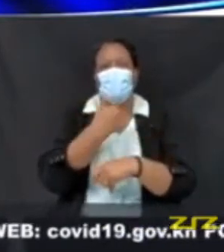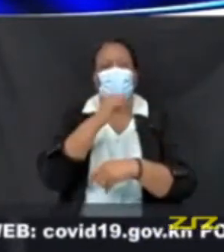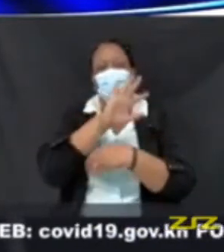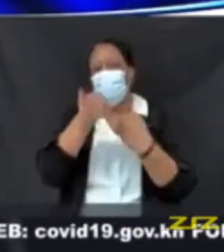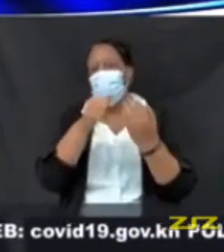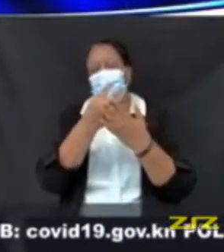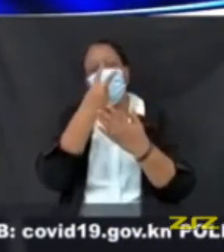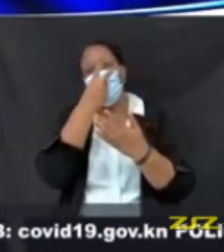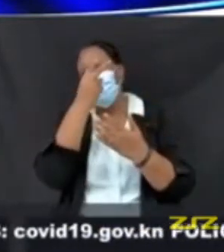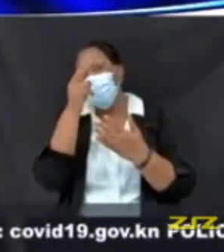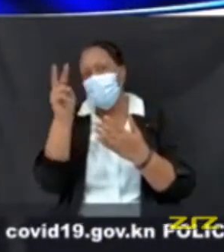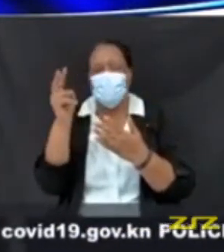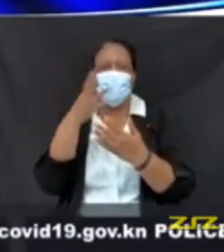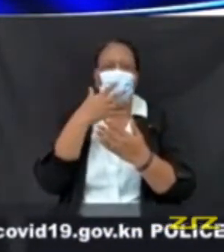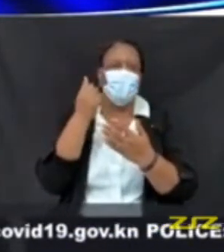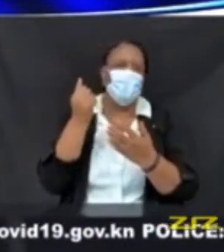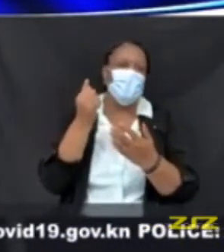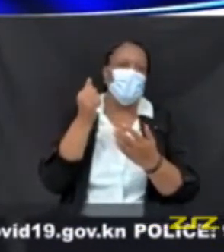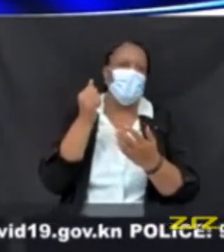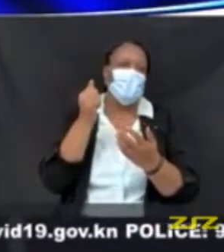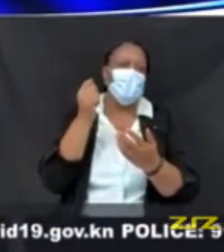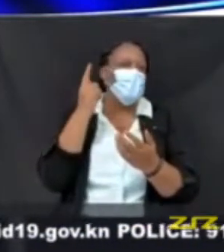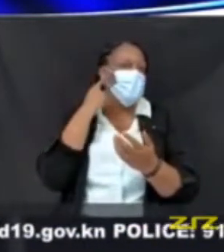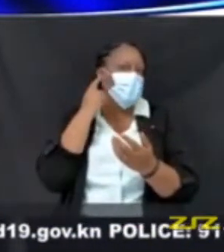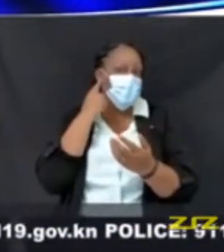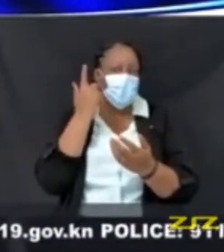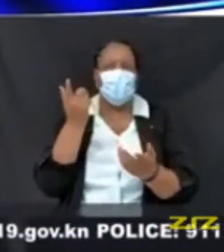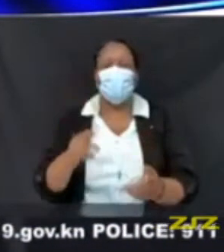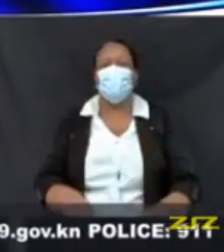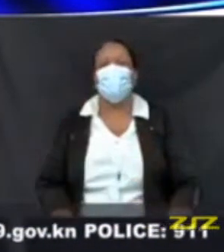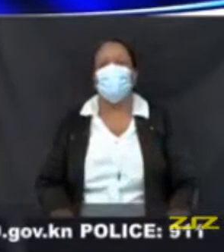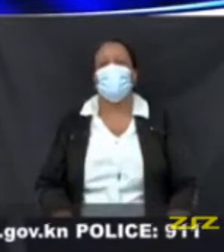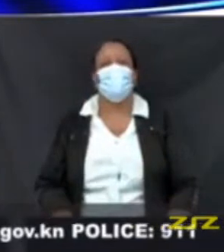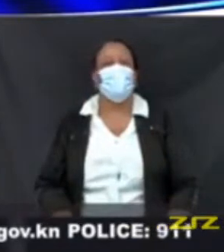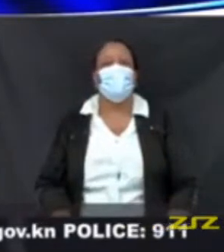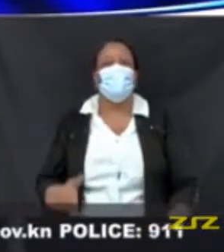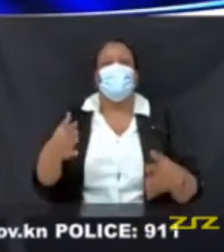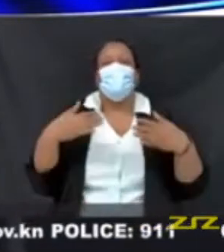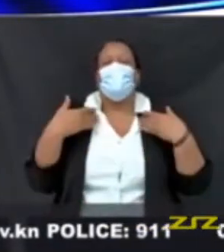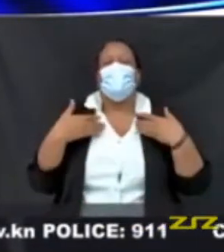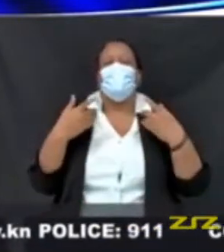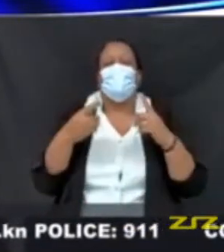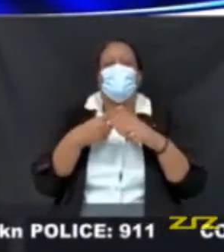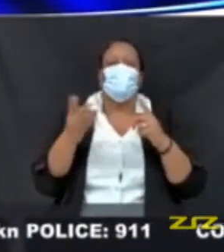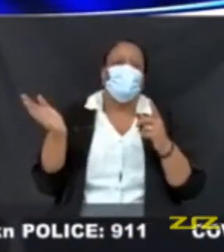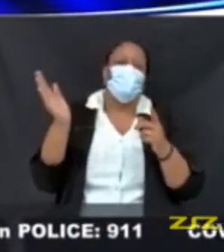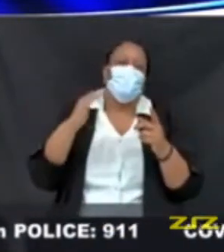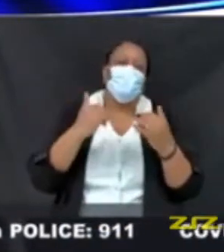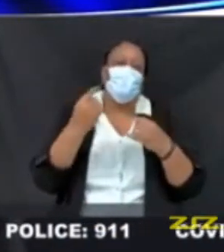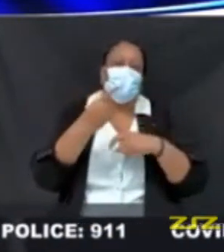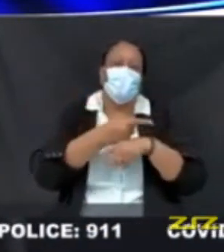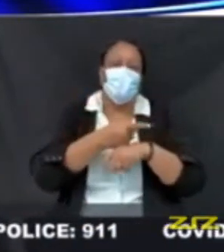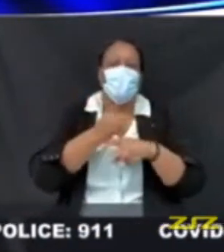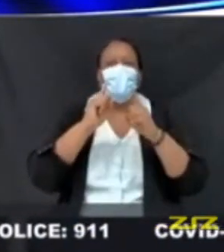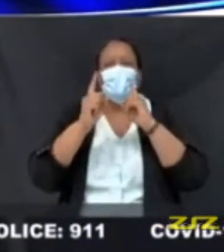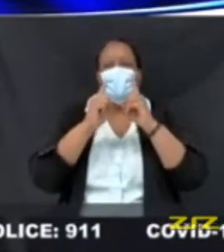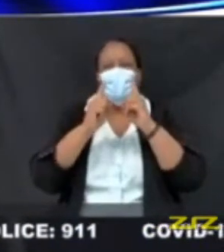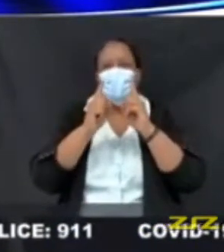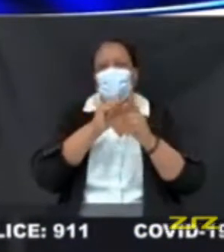in throughout St. Kitts and Nevis. It is an honor and a pleasure to have this unique opportunity to speak with you